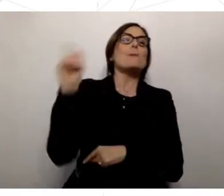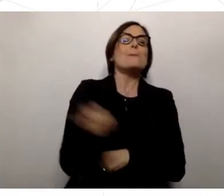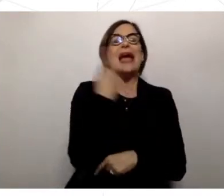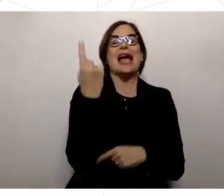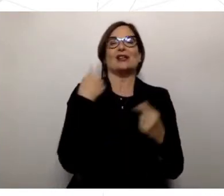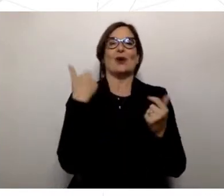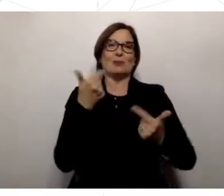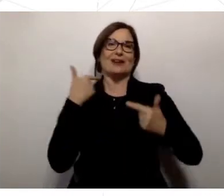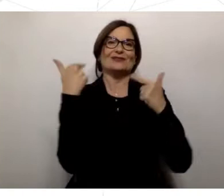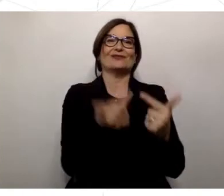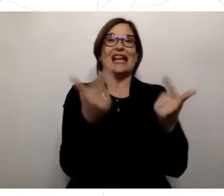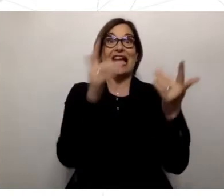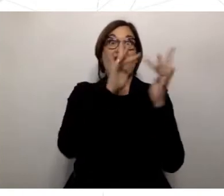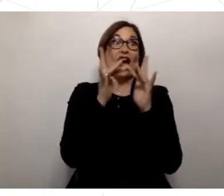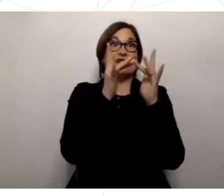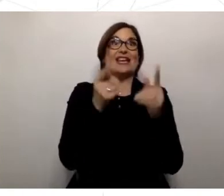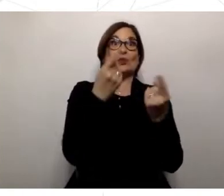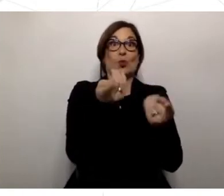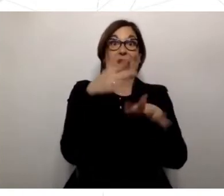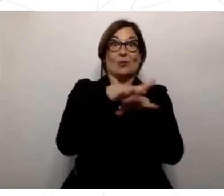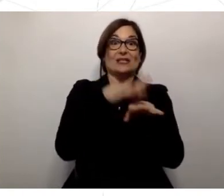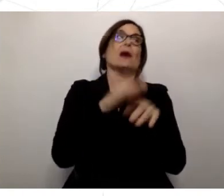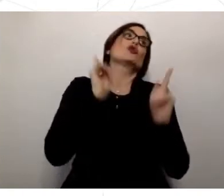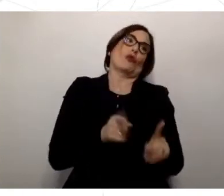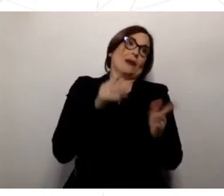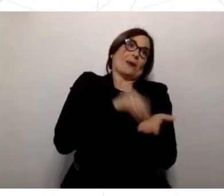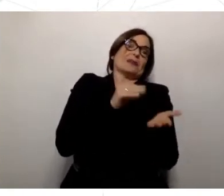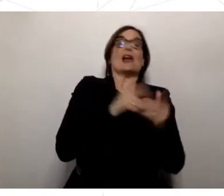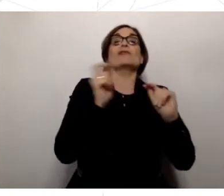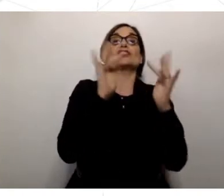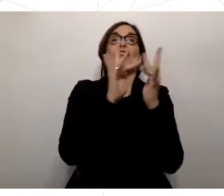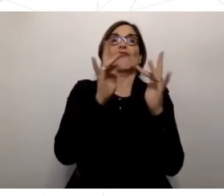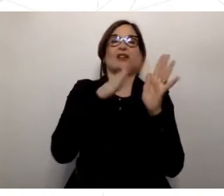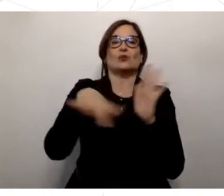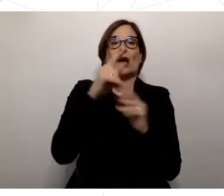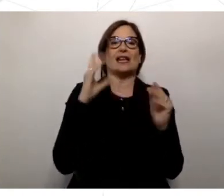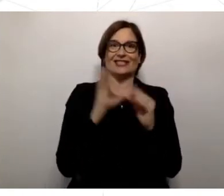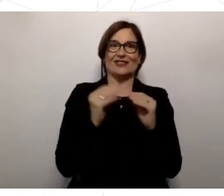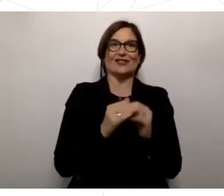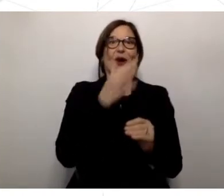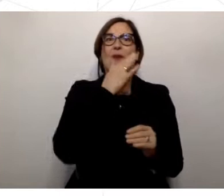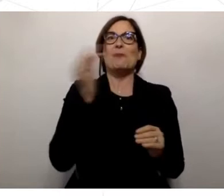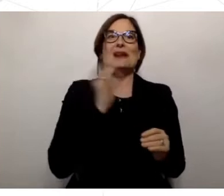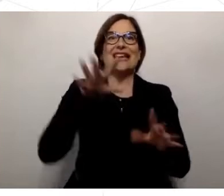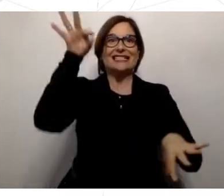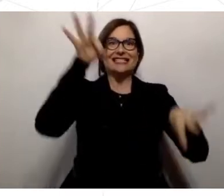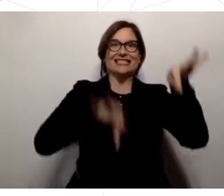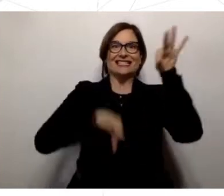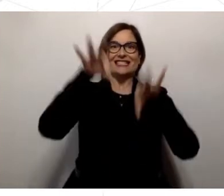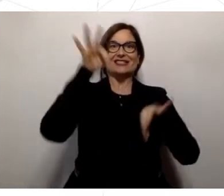our best to give you that in-person experience virtually. So that's why we're doing this whole wonderful live cam show.